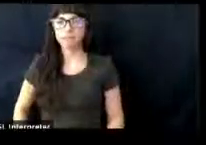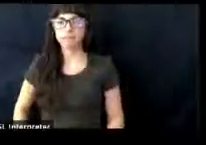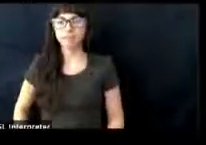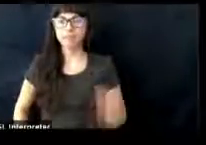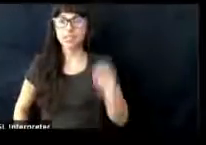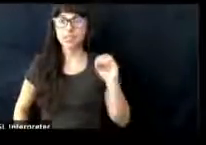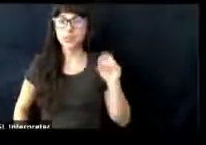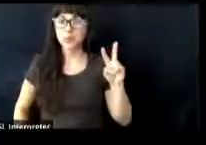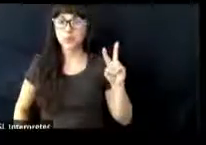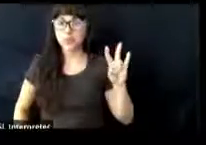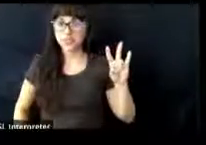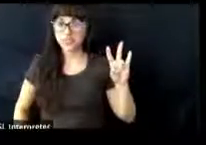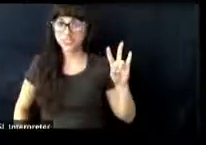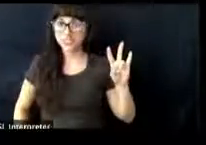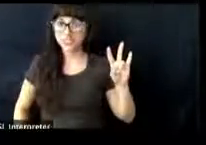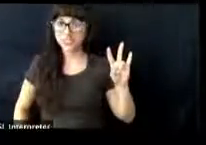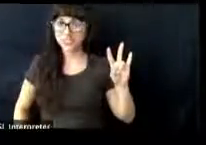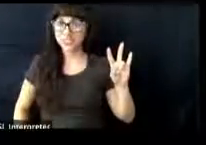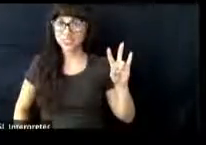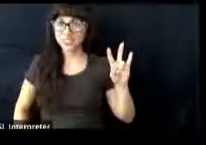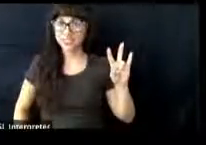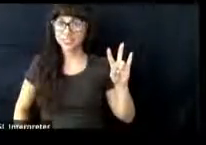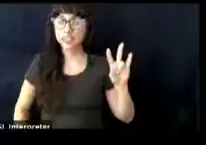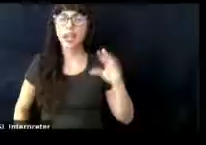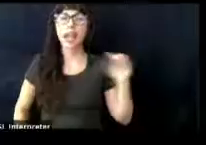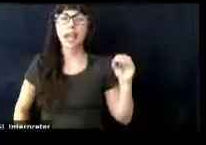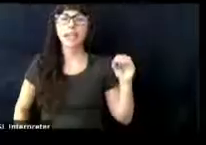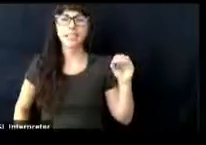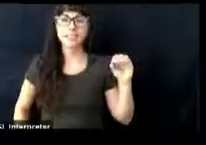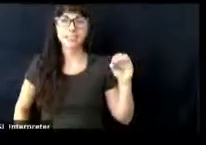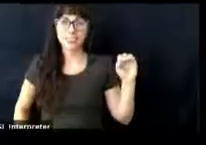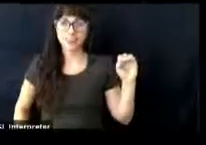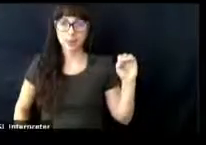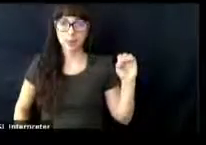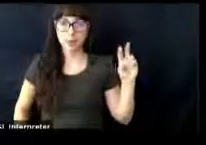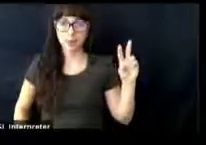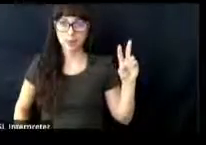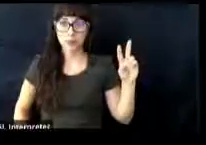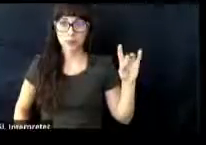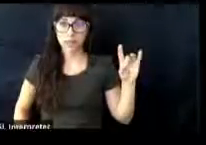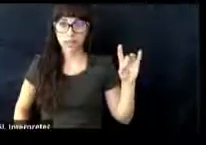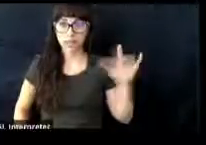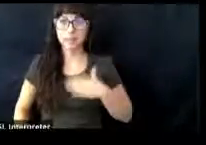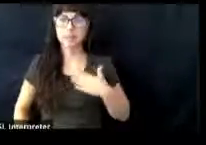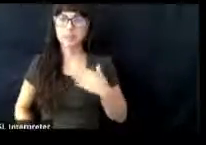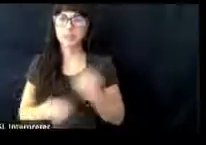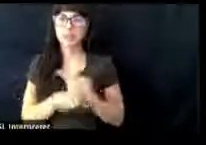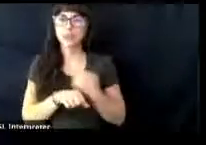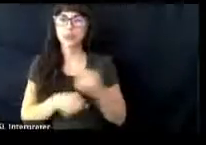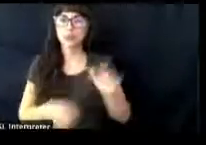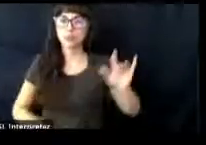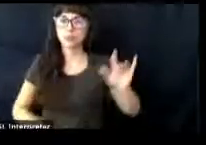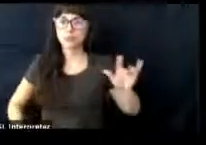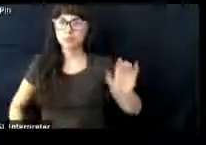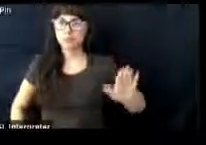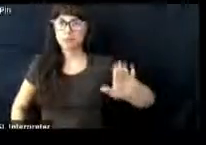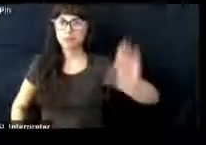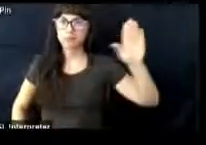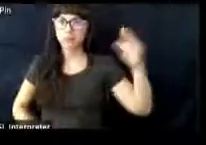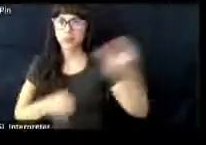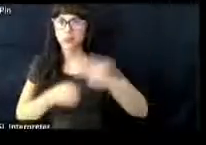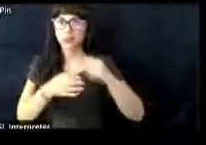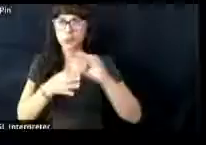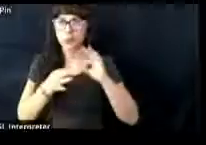027 and 028. If you would like to use the raise your hand button at the bottom of your screen to join the comment queue. As